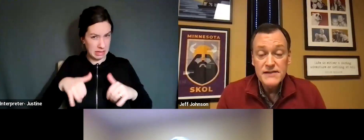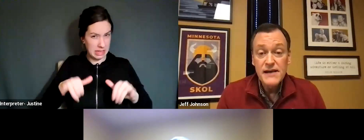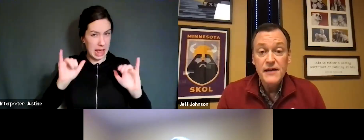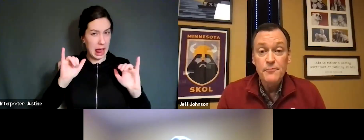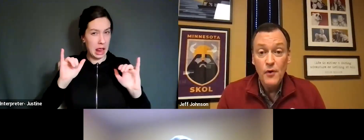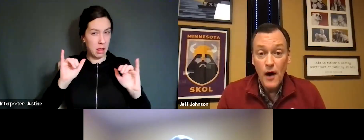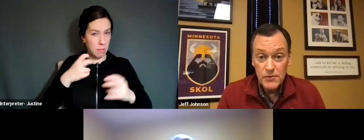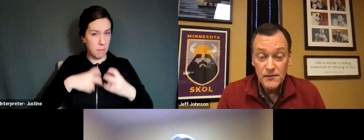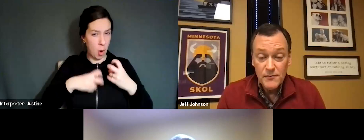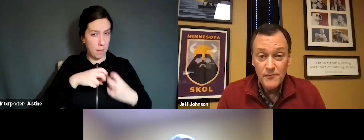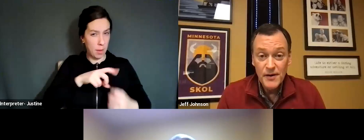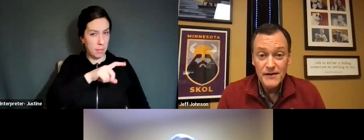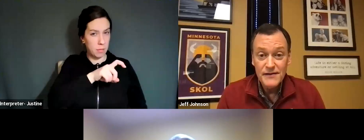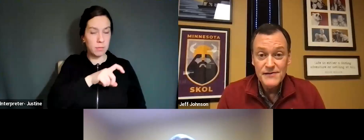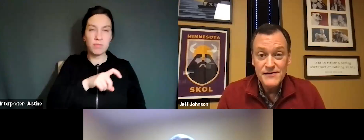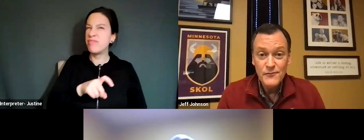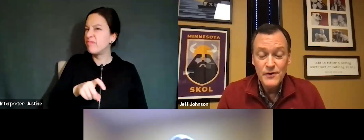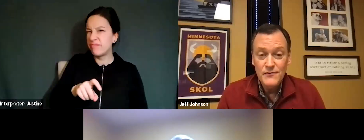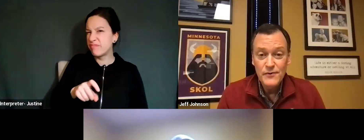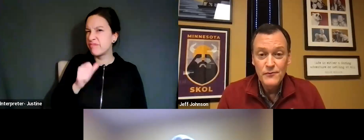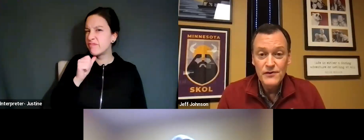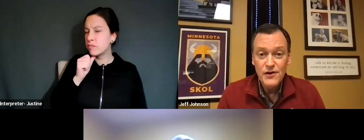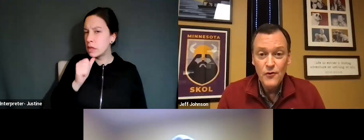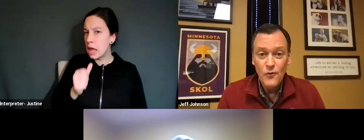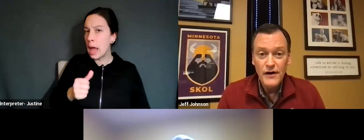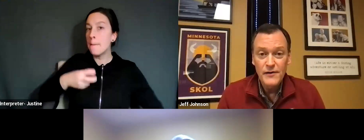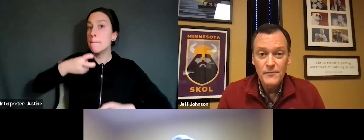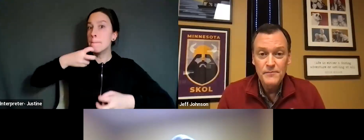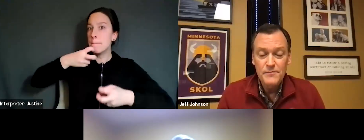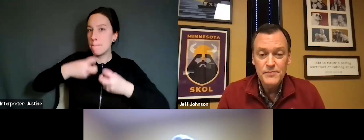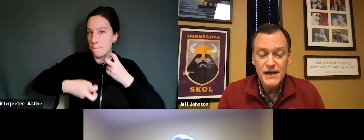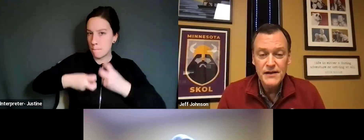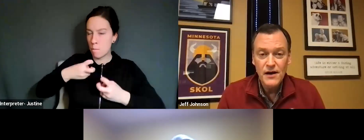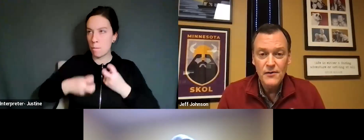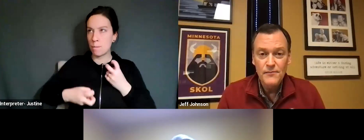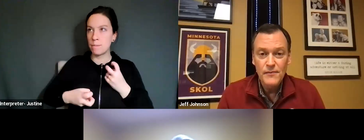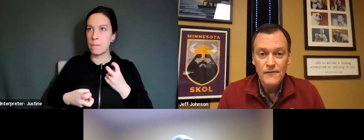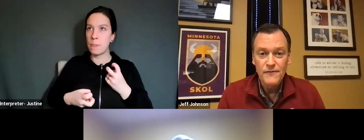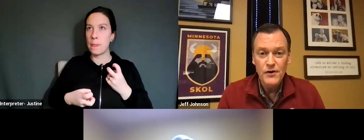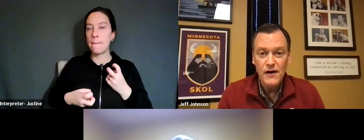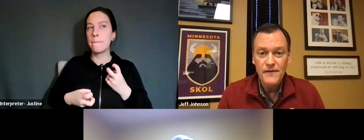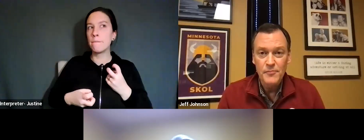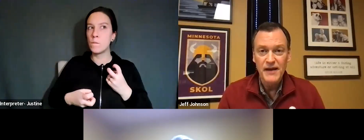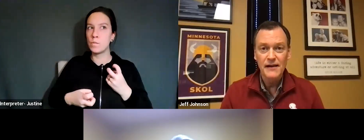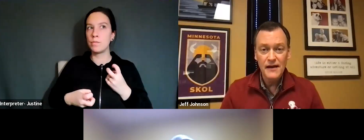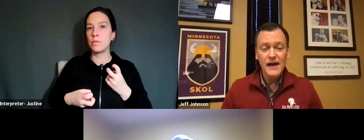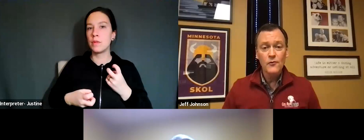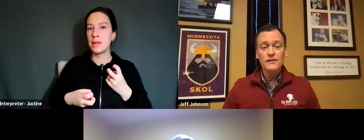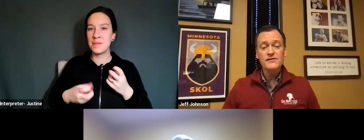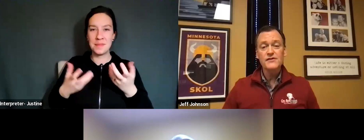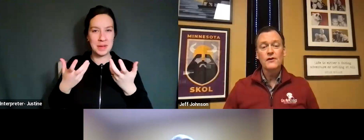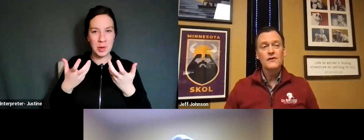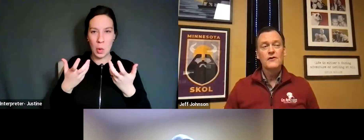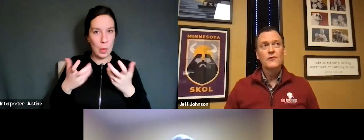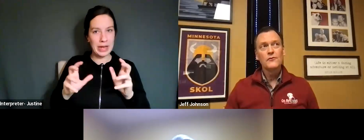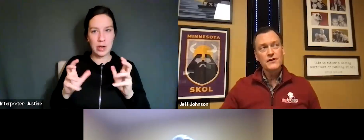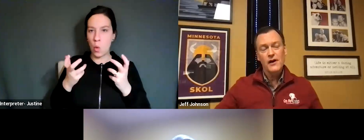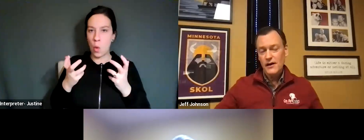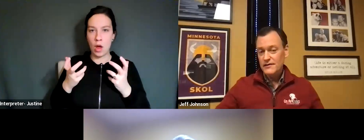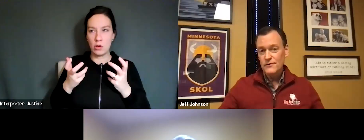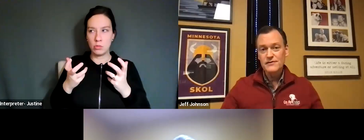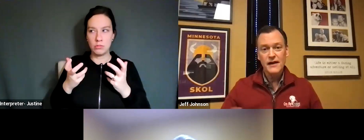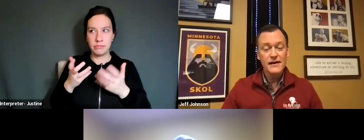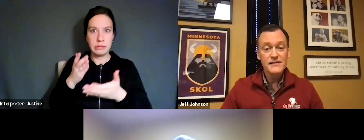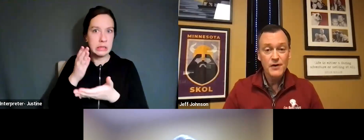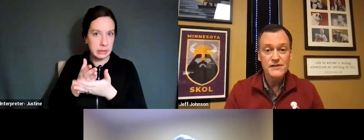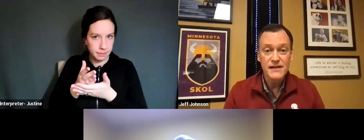I wouldn't say it's a problem, but it is. We really don't want to take our foot off the pedal on that one. So when we